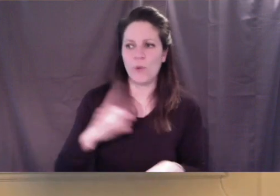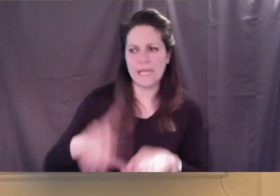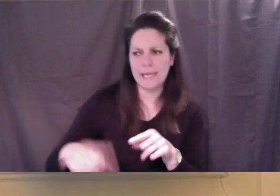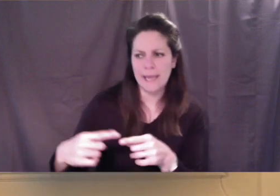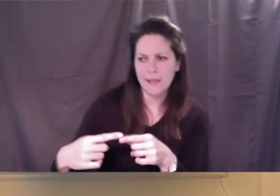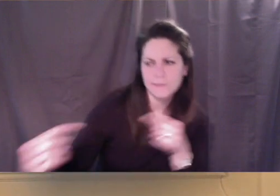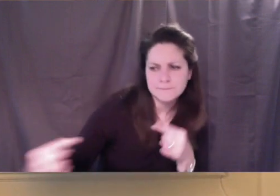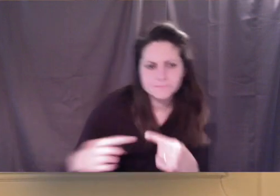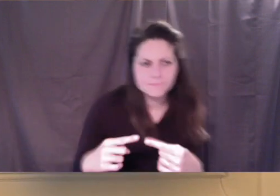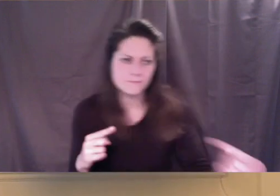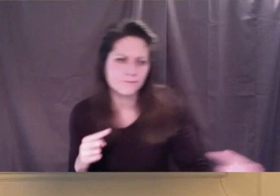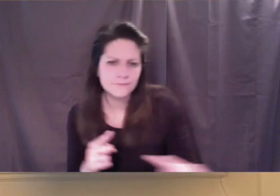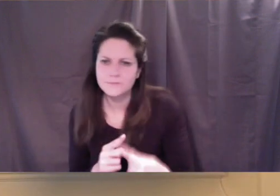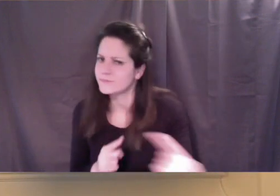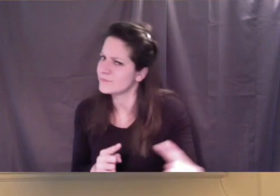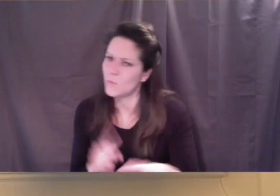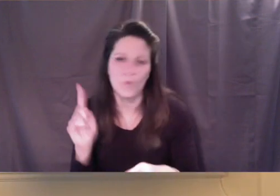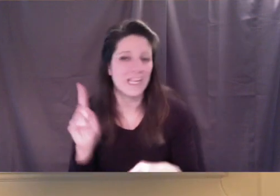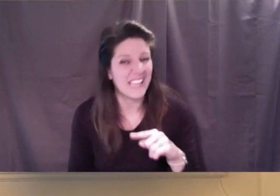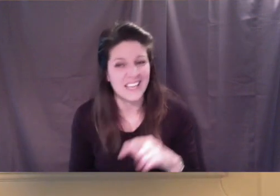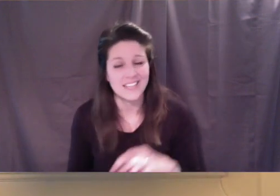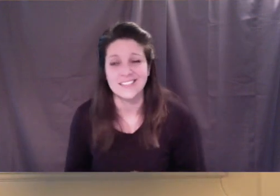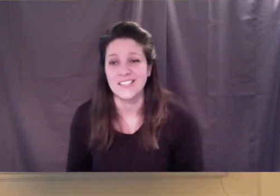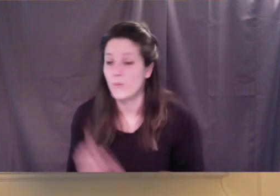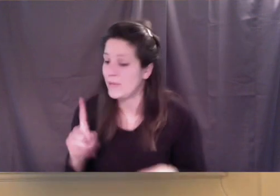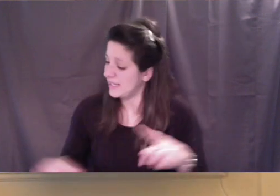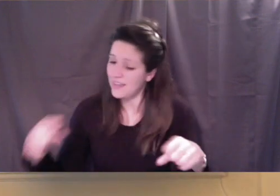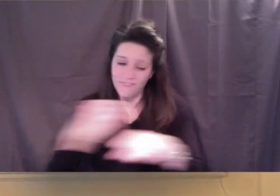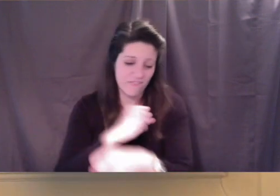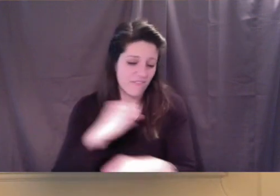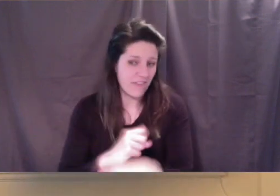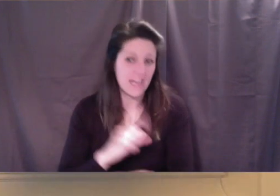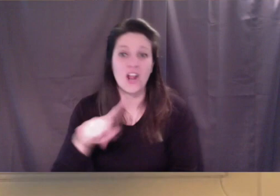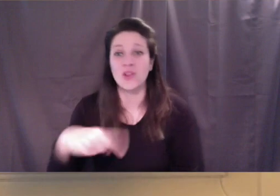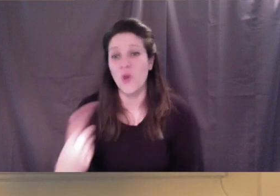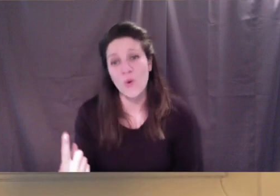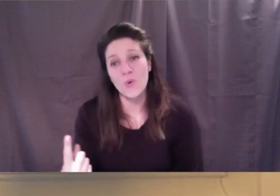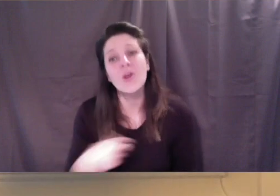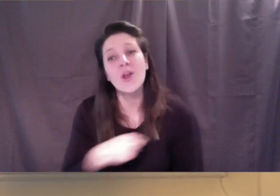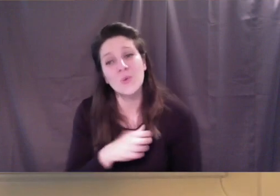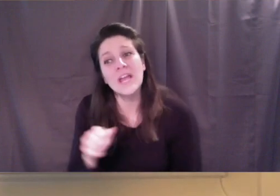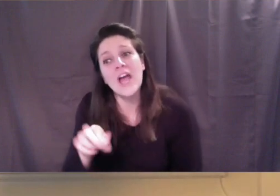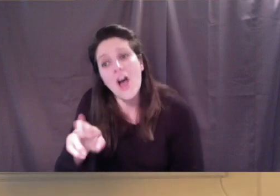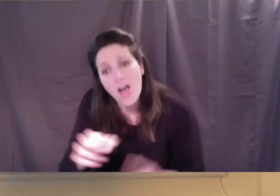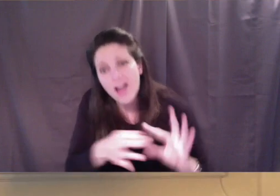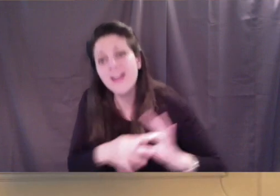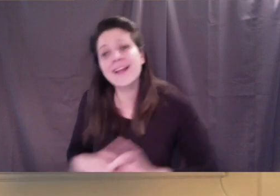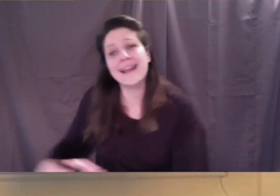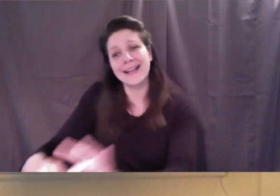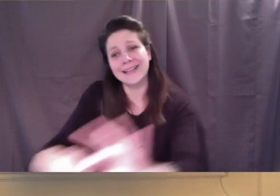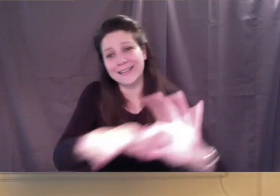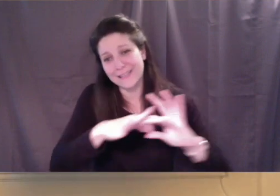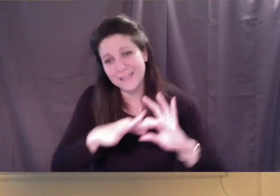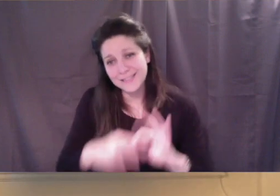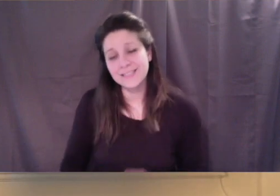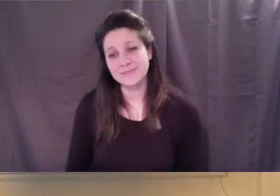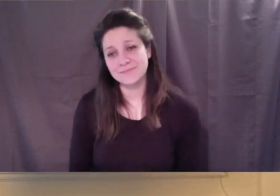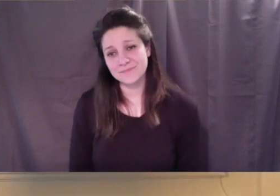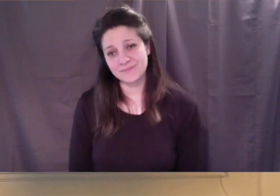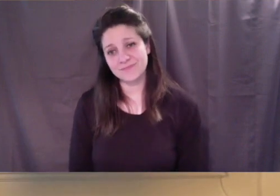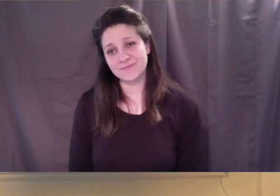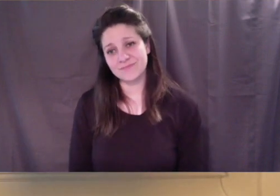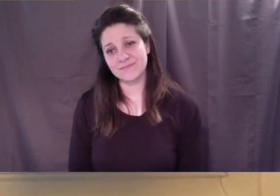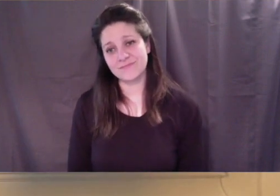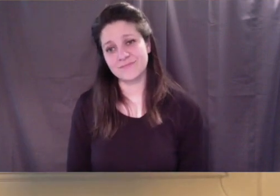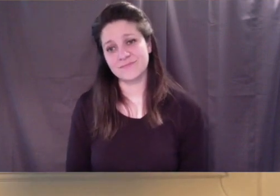ourselves be pitted against one another. We can't fight this alone, and we are connected in more ways than we realize.